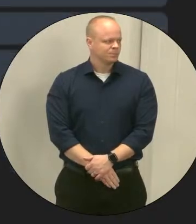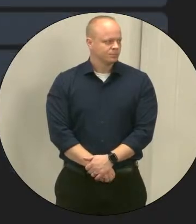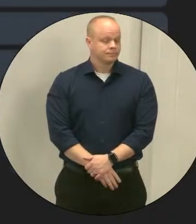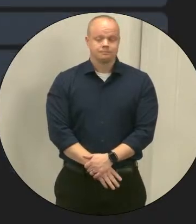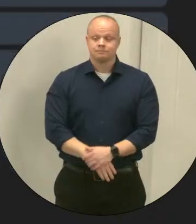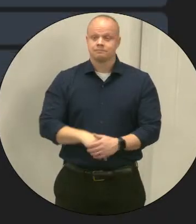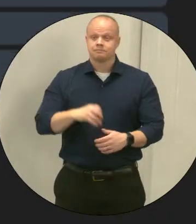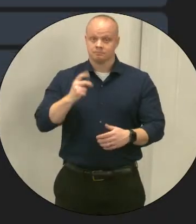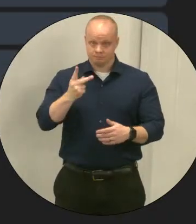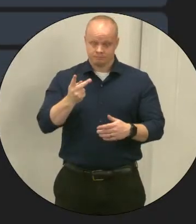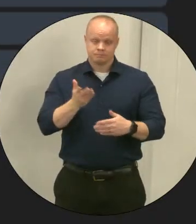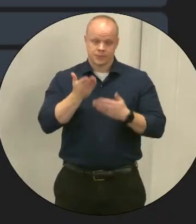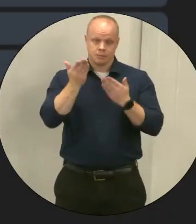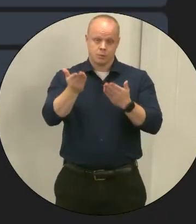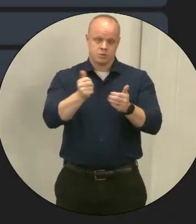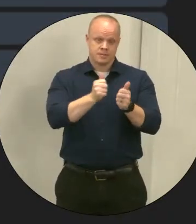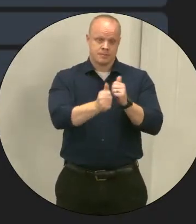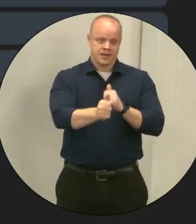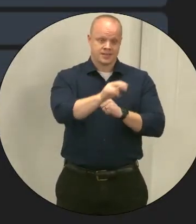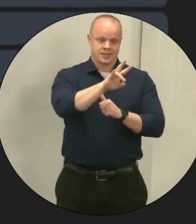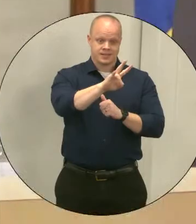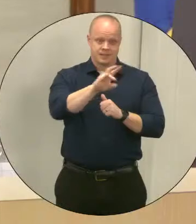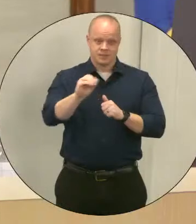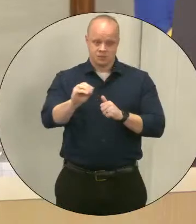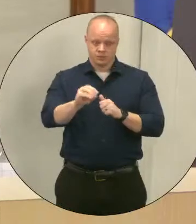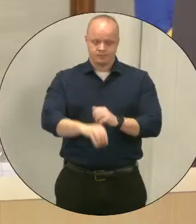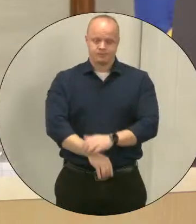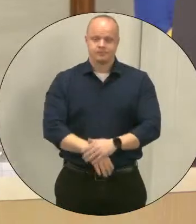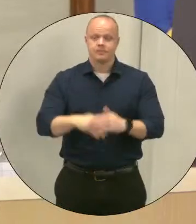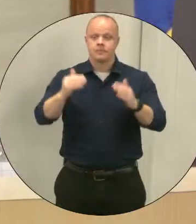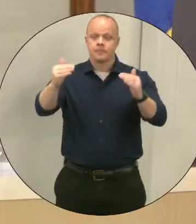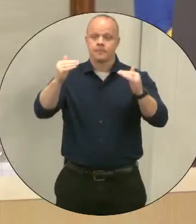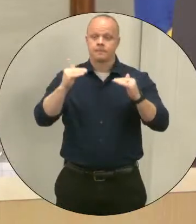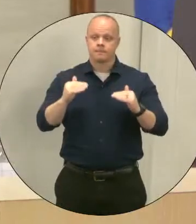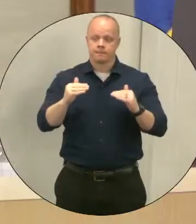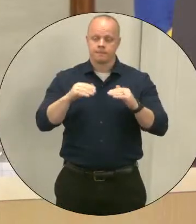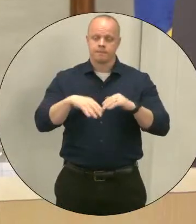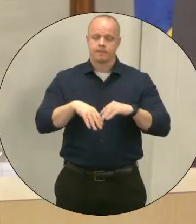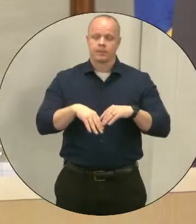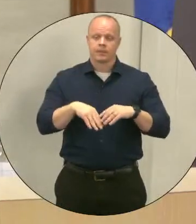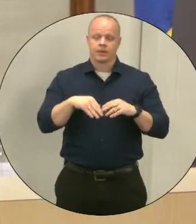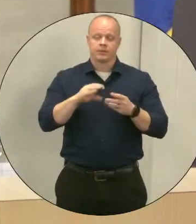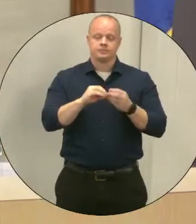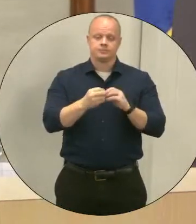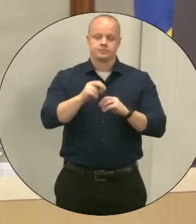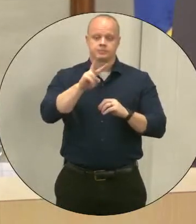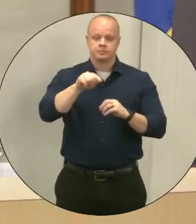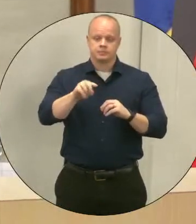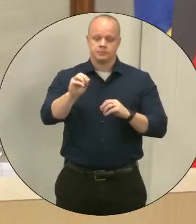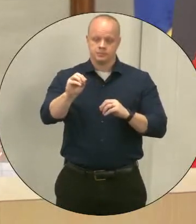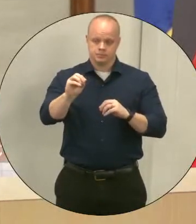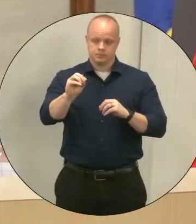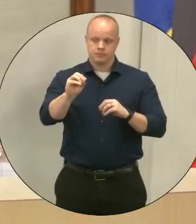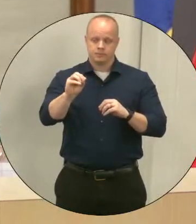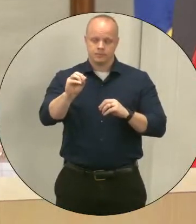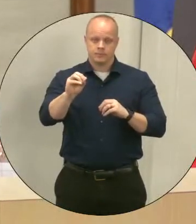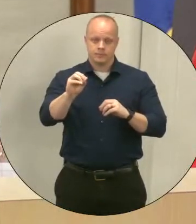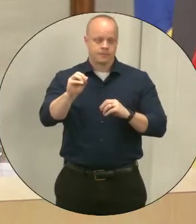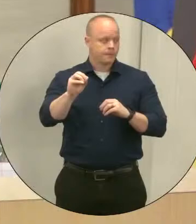Okay, that motion passes 7-0. Next, we will go to agenda item